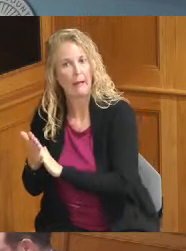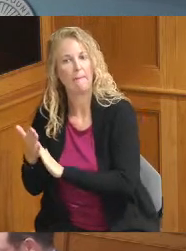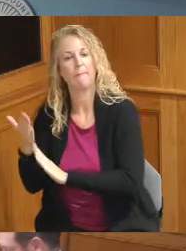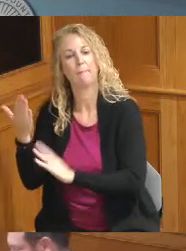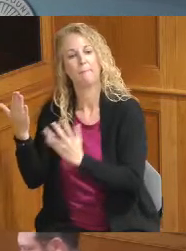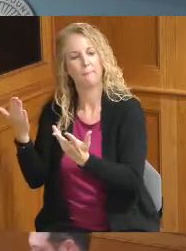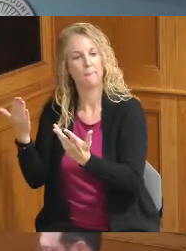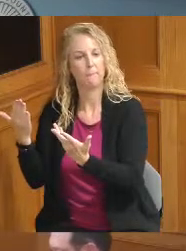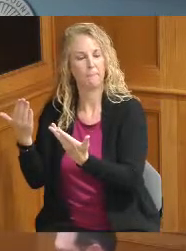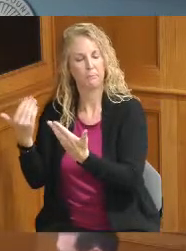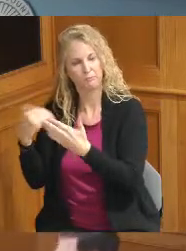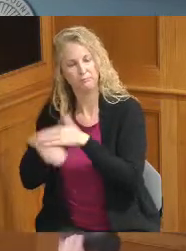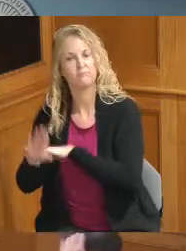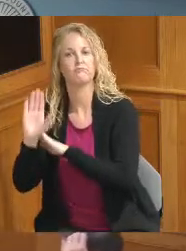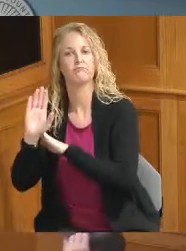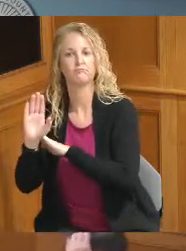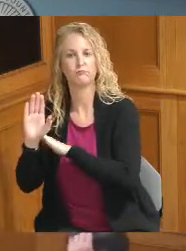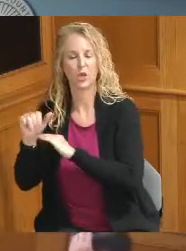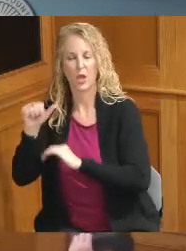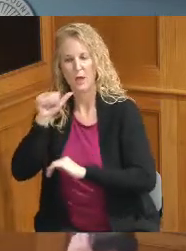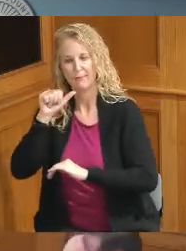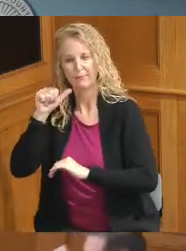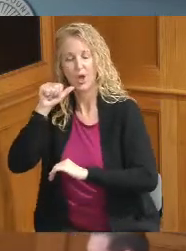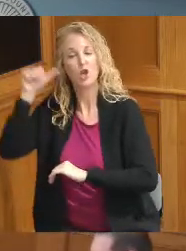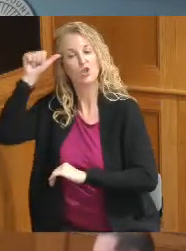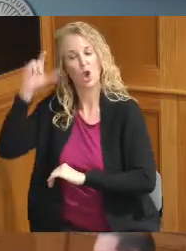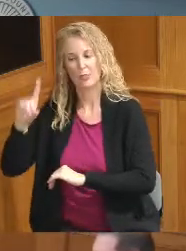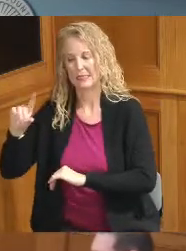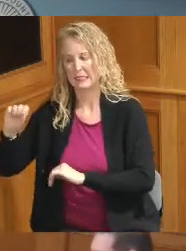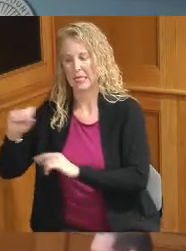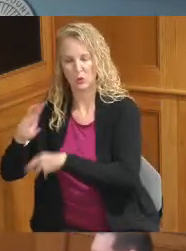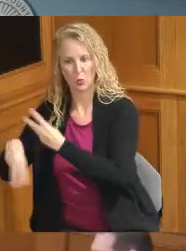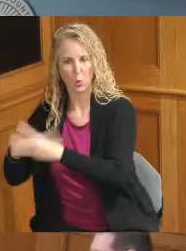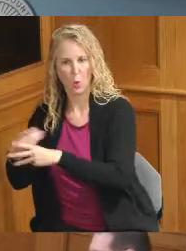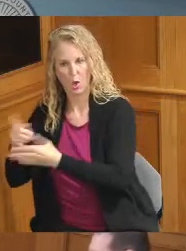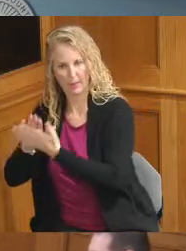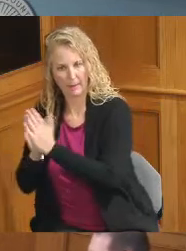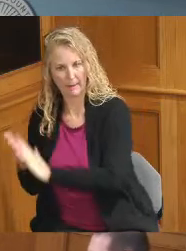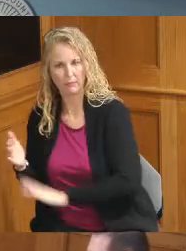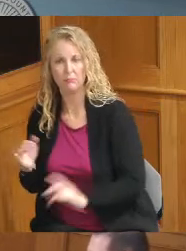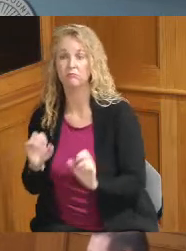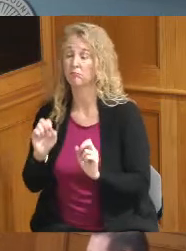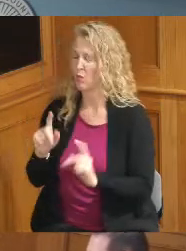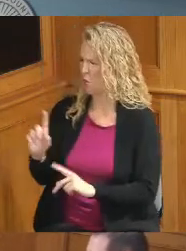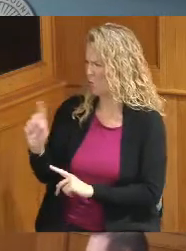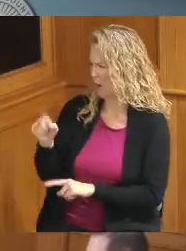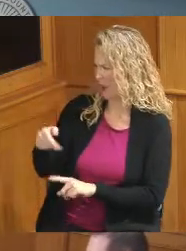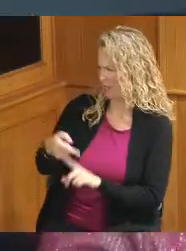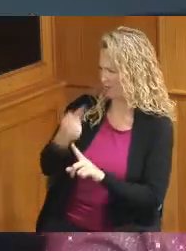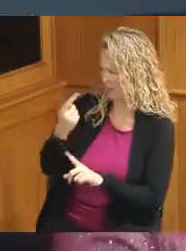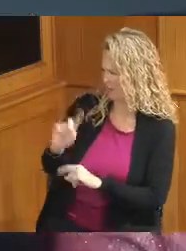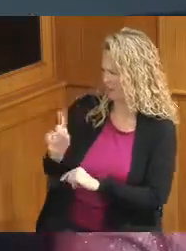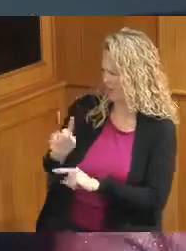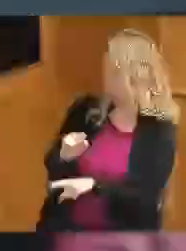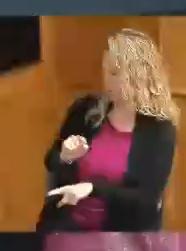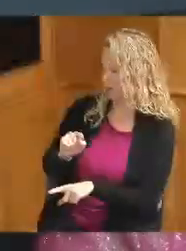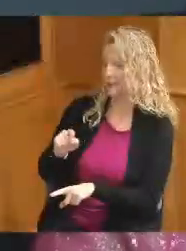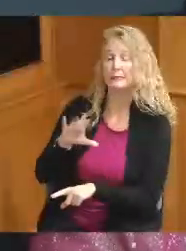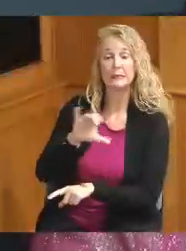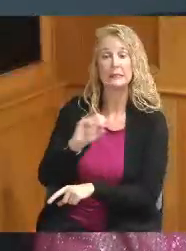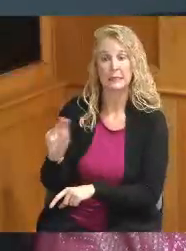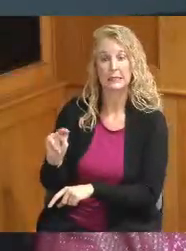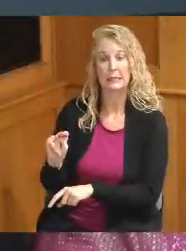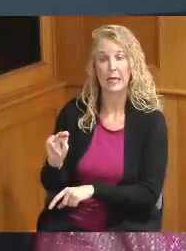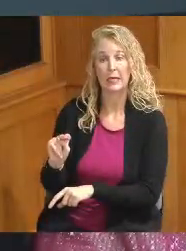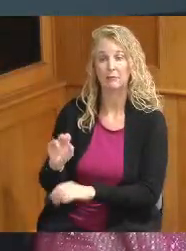help transition the young person into the adult DDS world. Great. And where are they located? They're in Cincinnati.